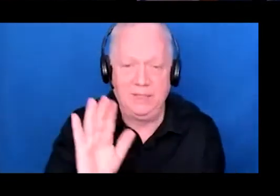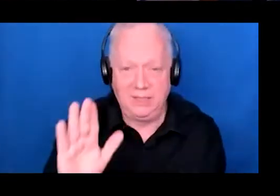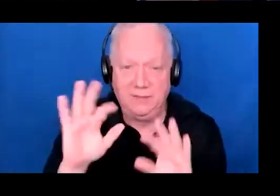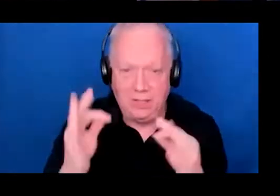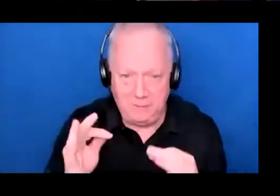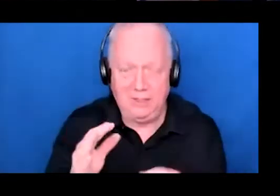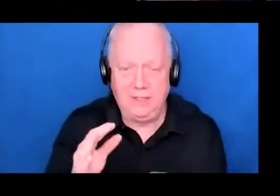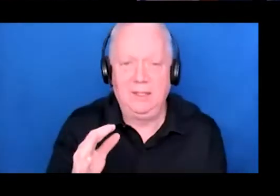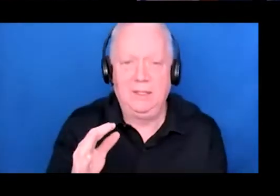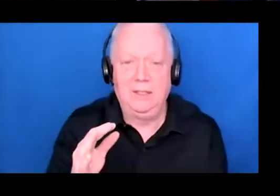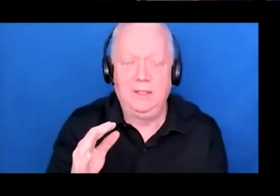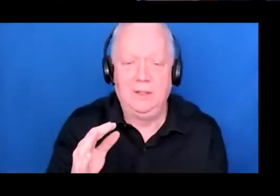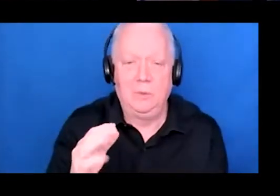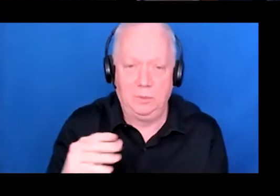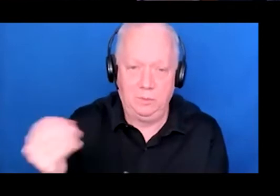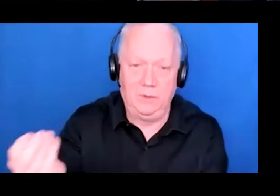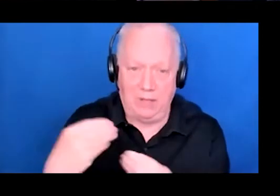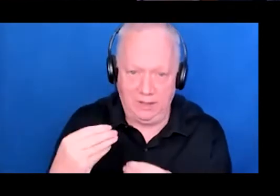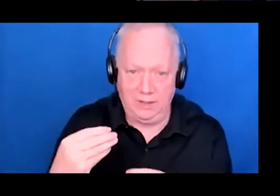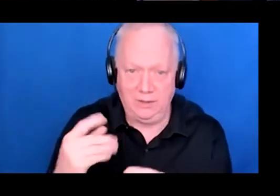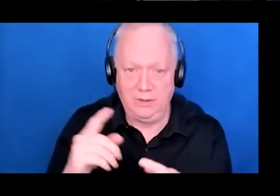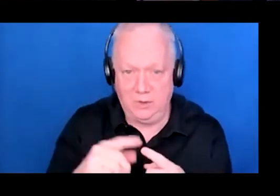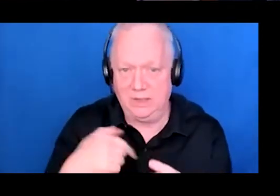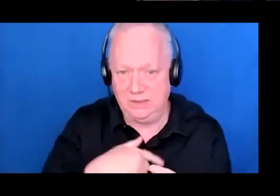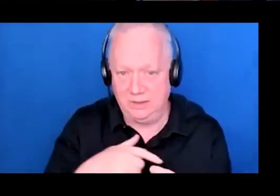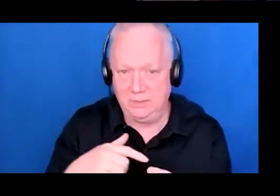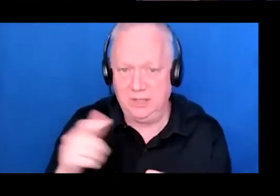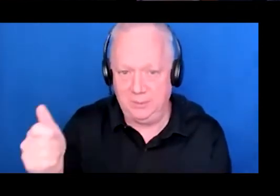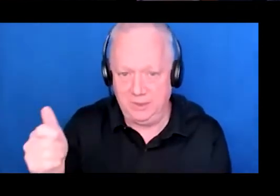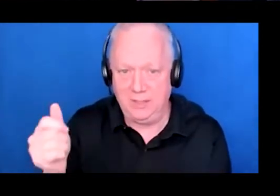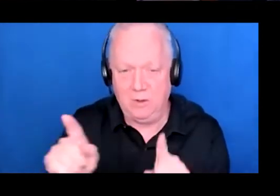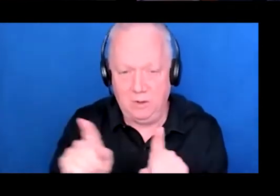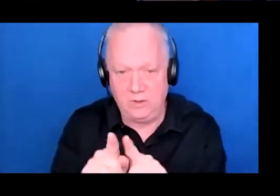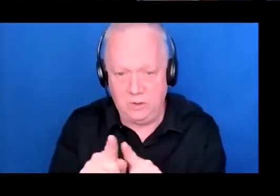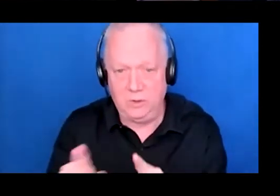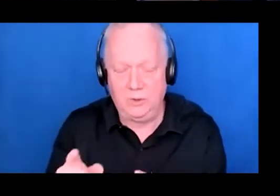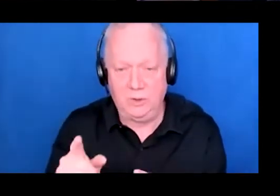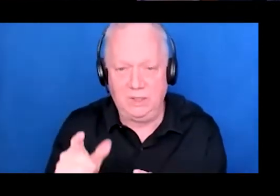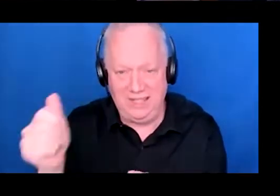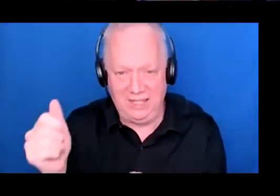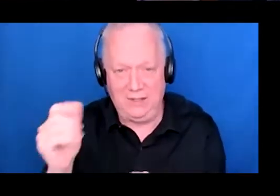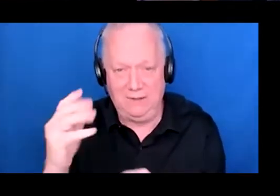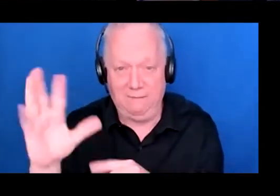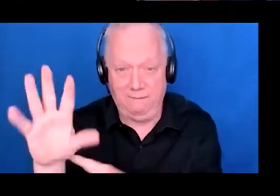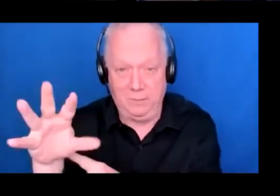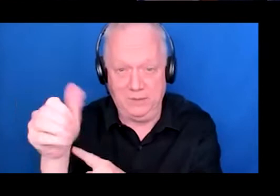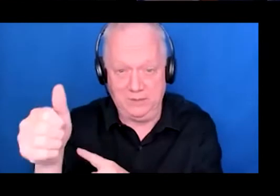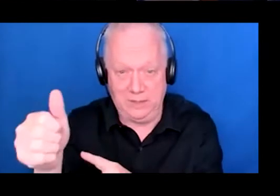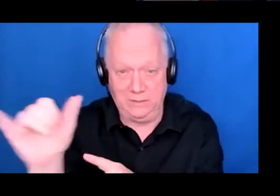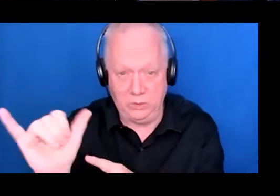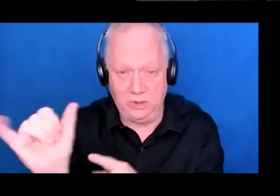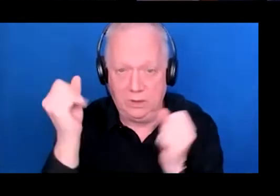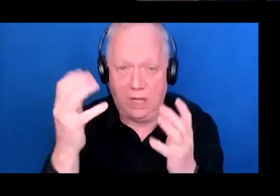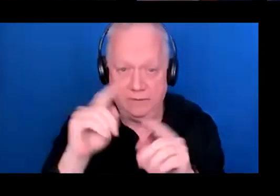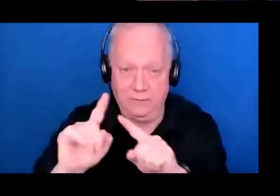family were provided to us by him. And then he had filmed himself doing a